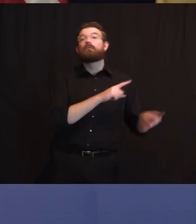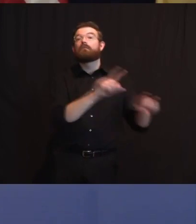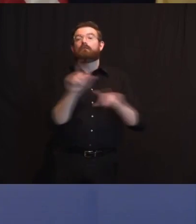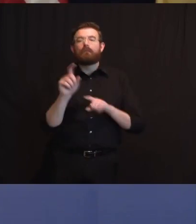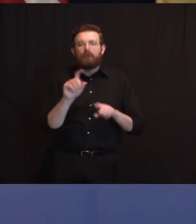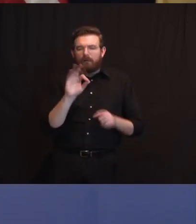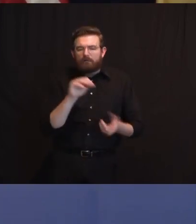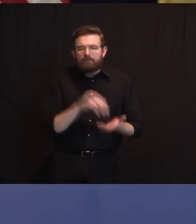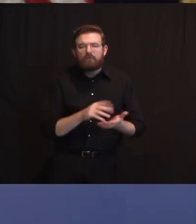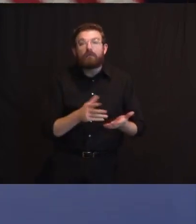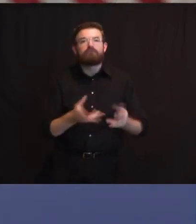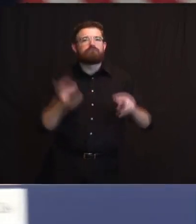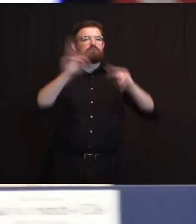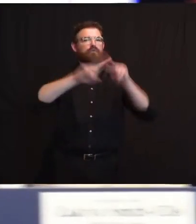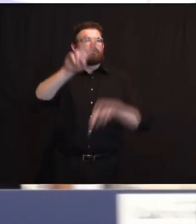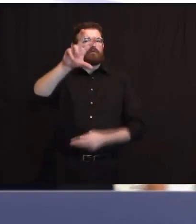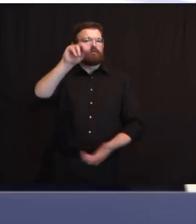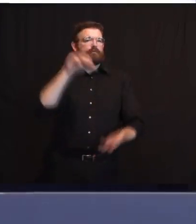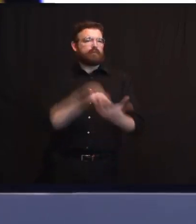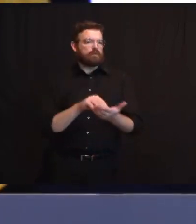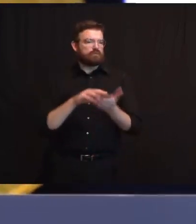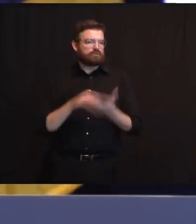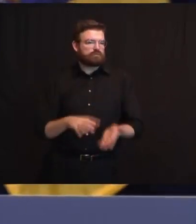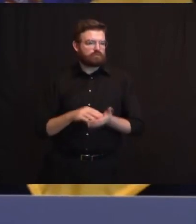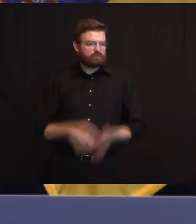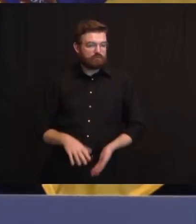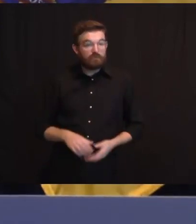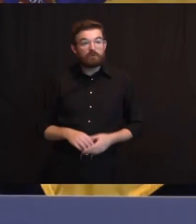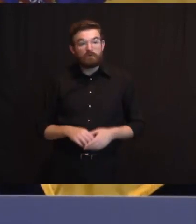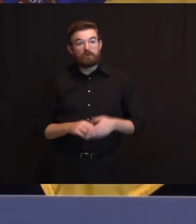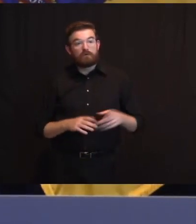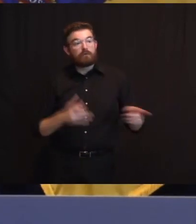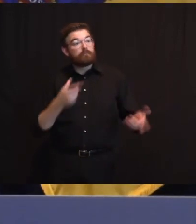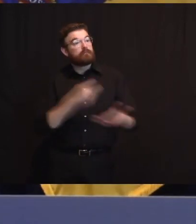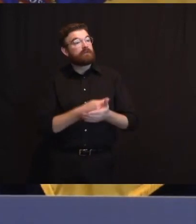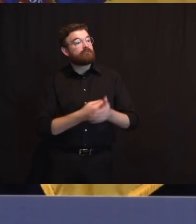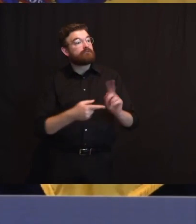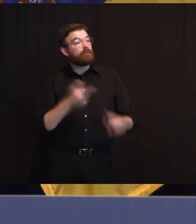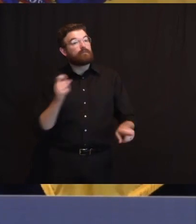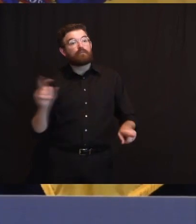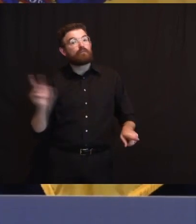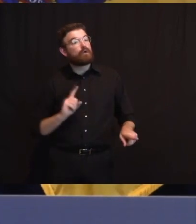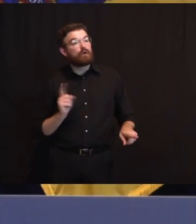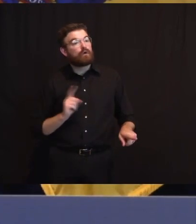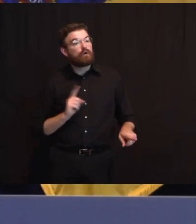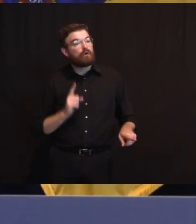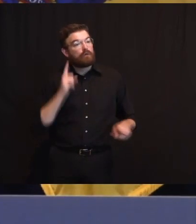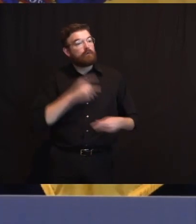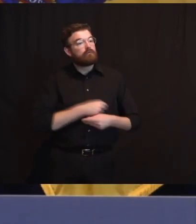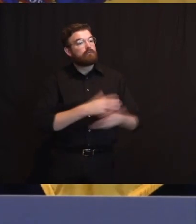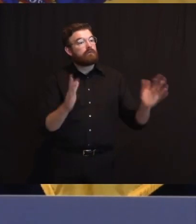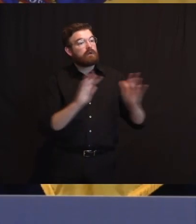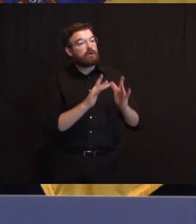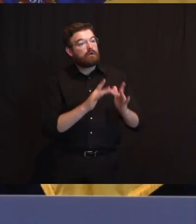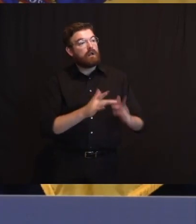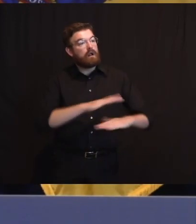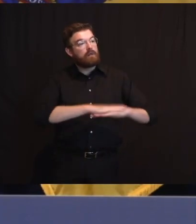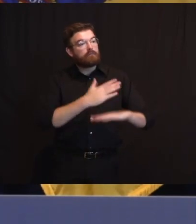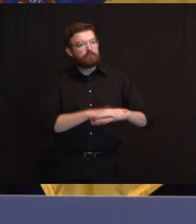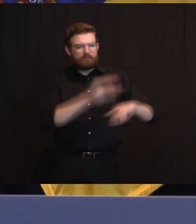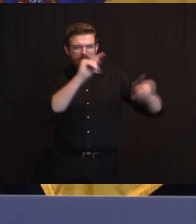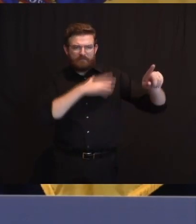from. Where's the money coming from to close the digital divide? Matt Placken will correct me if I'm wrong here, but this is CARES Act